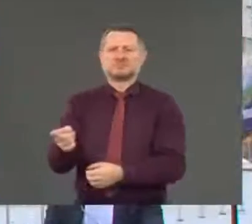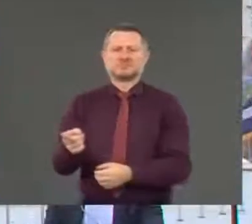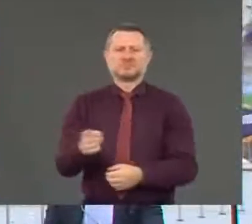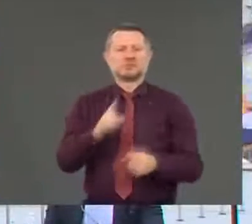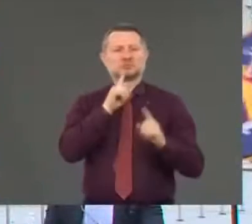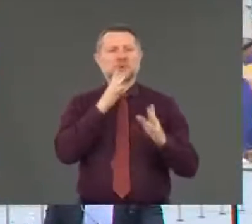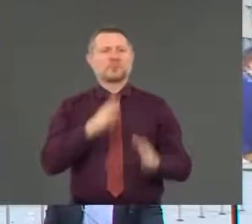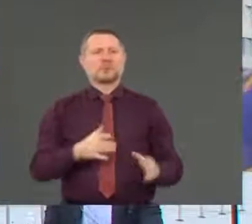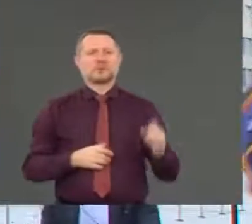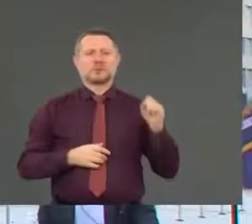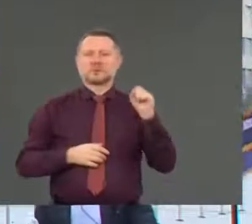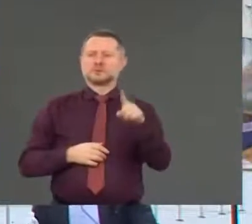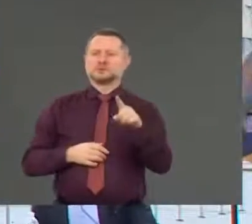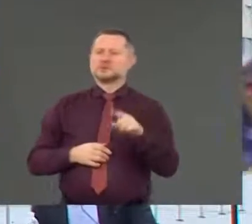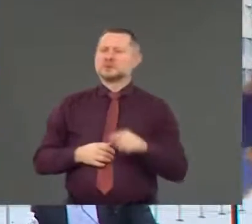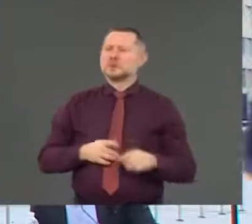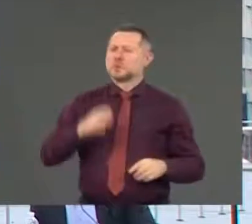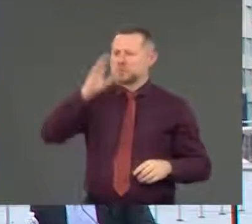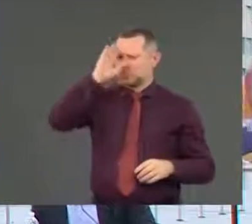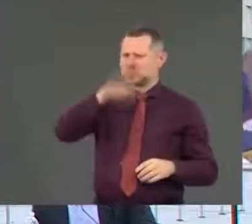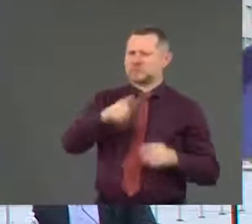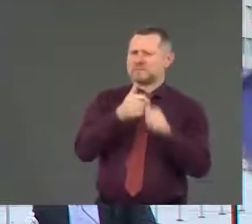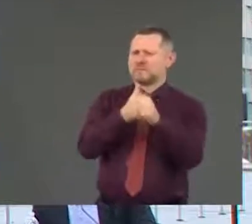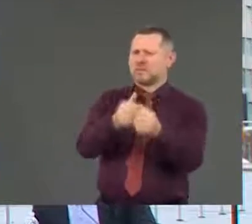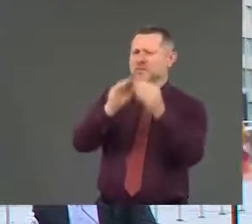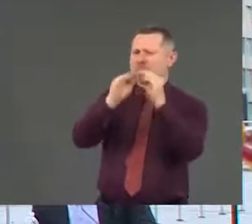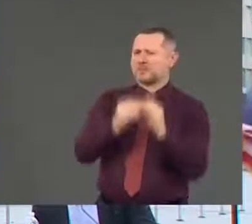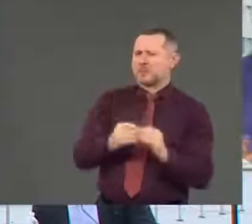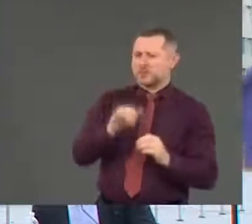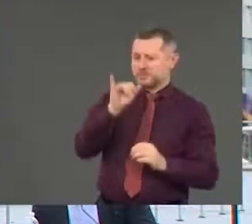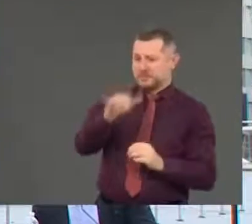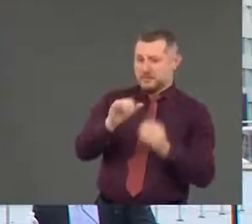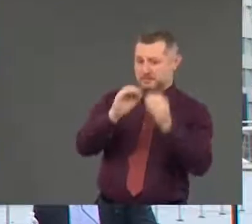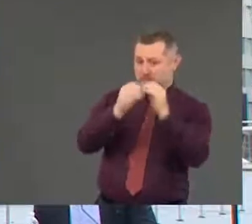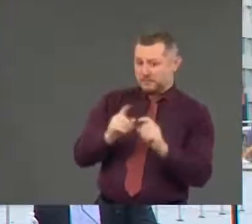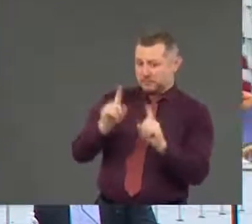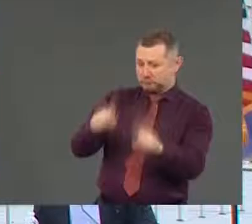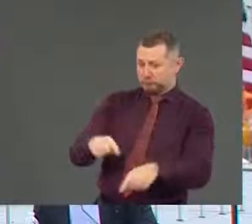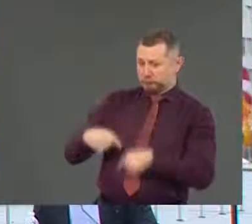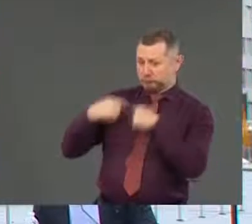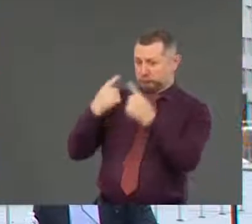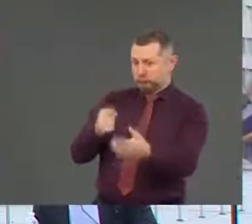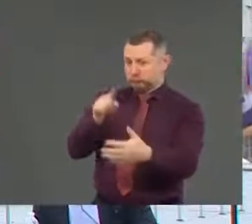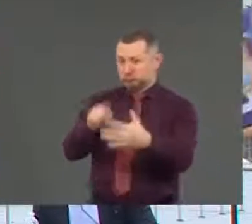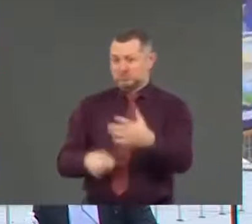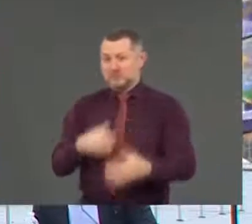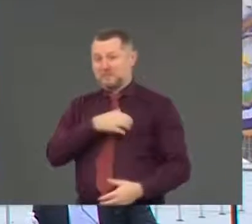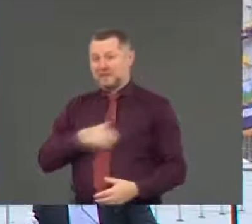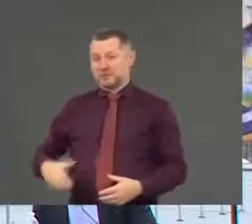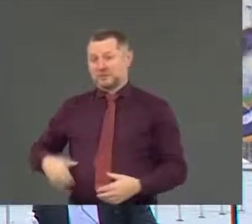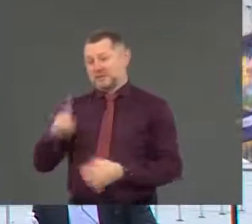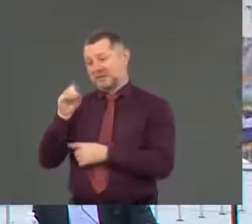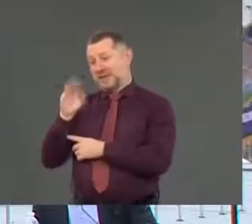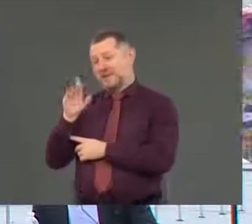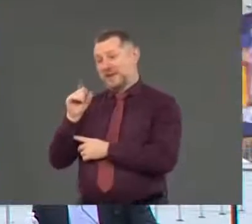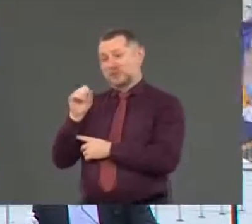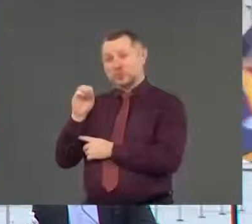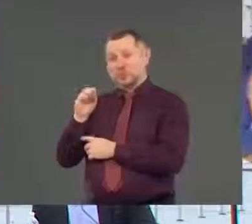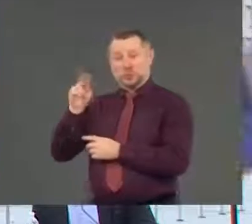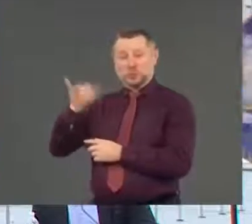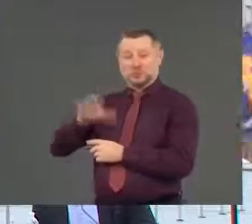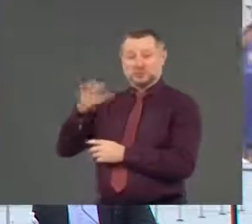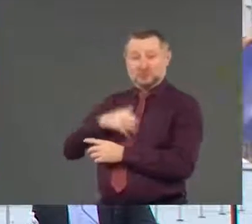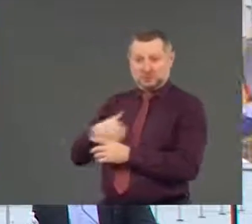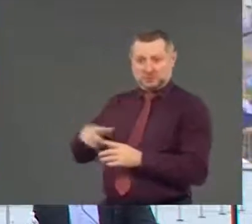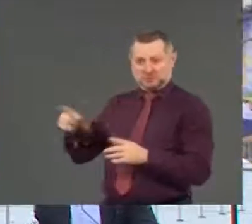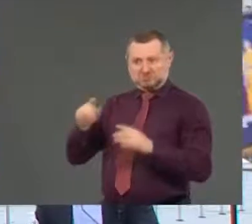on numbers, but given the data that you've been looking at, Mayor de Blasio has said that New York City could open sometime around mid-June, which is actually not that